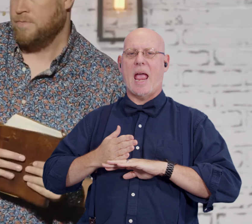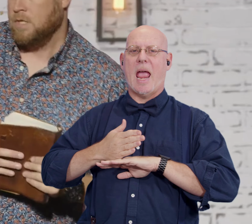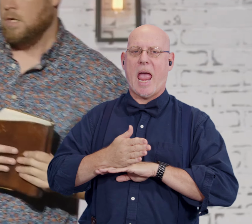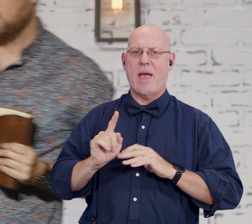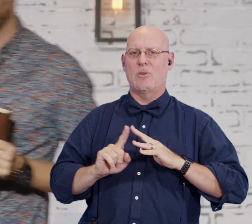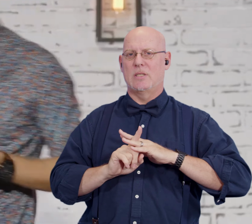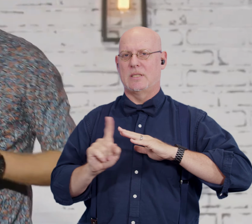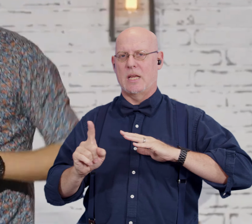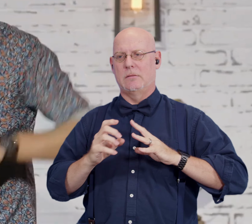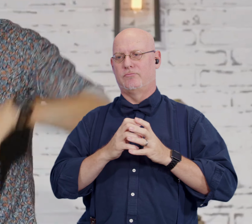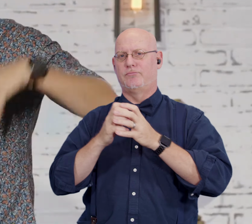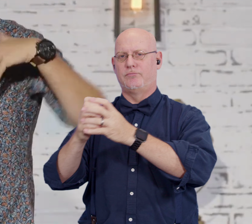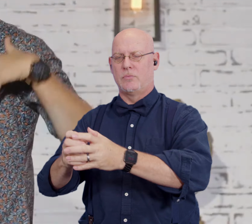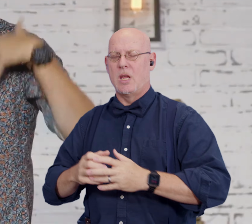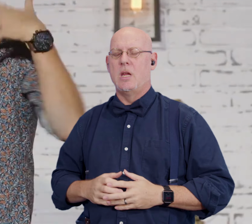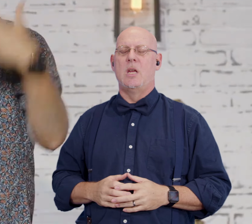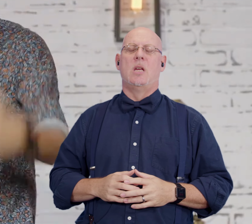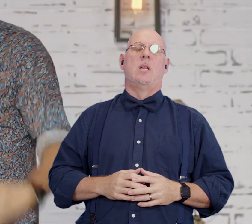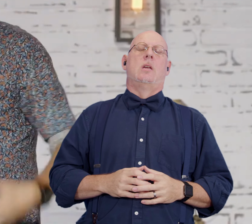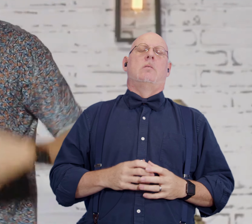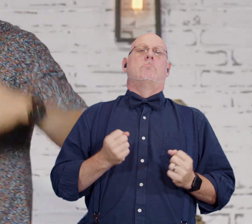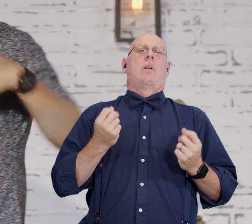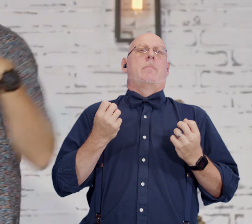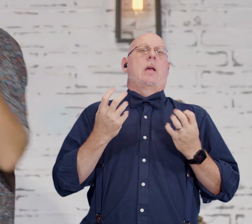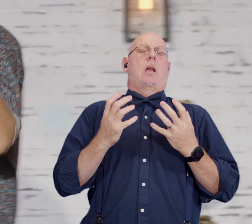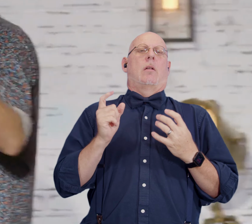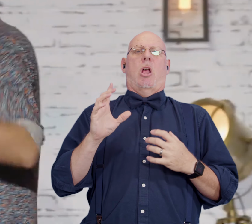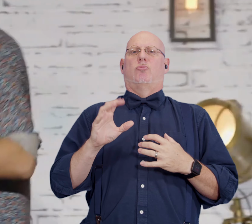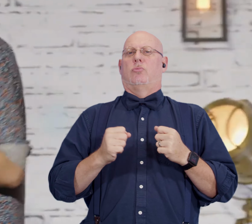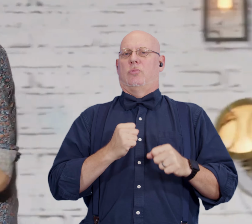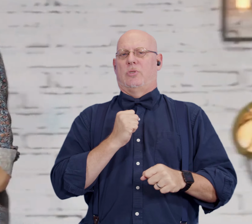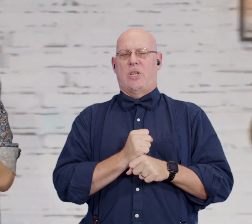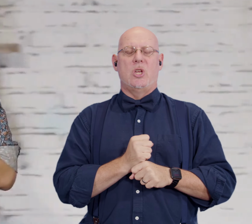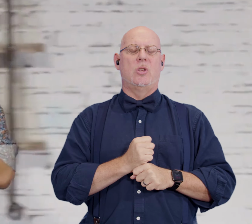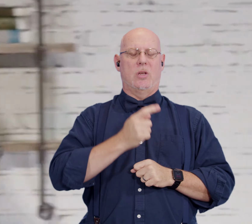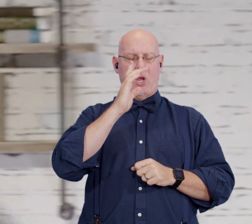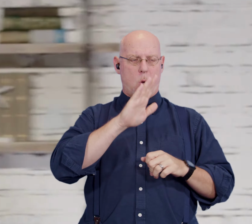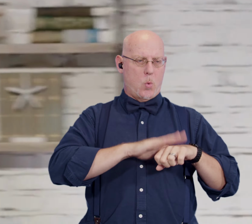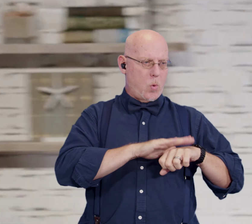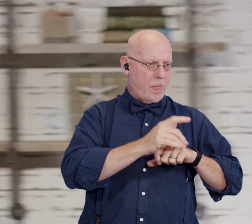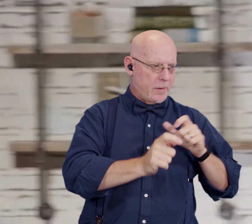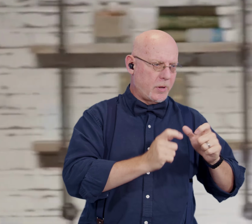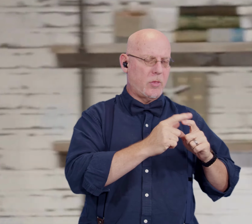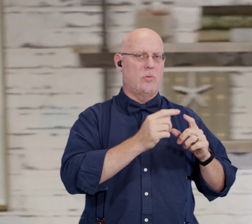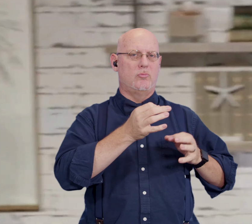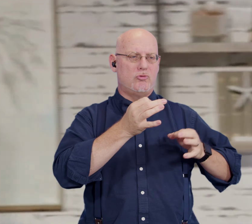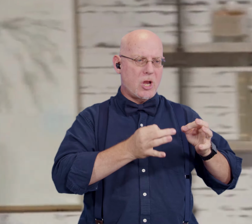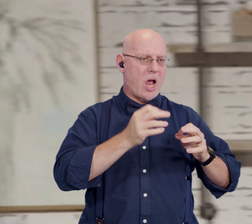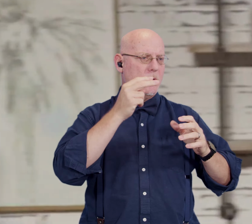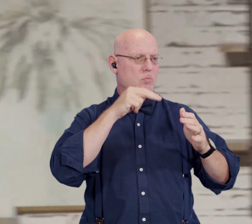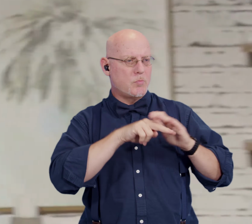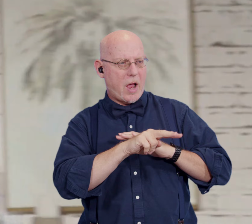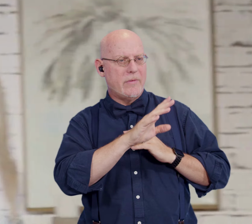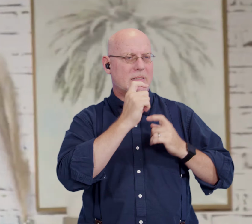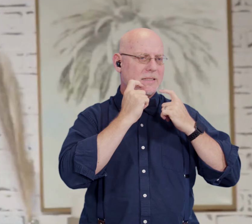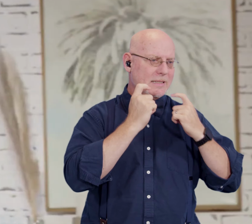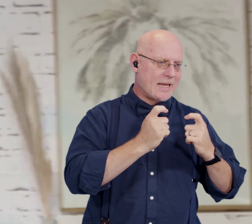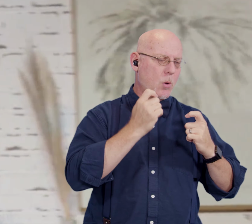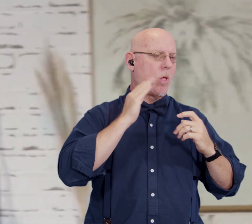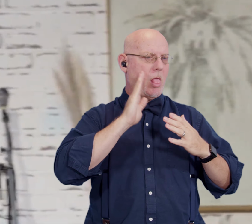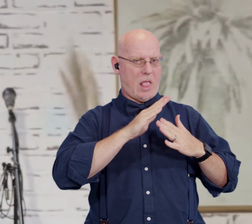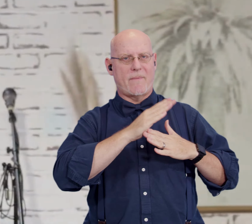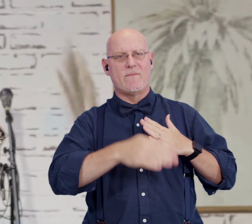books. So for centuries, God has warned his people through judges and prophets that their sin will have